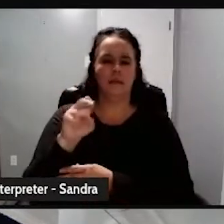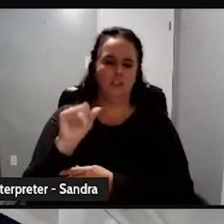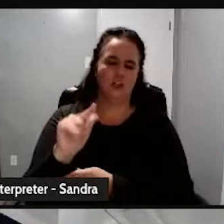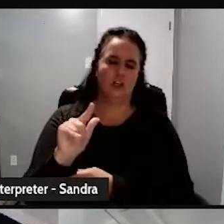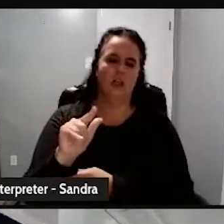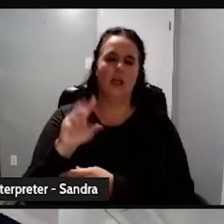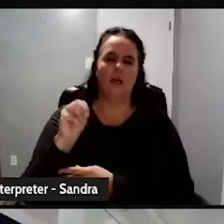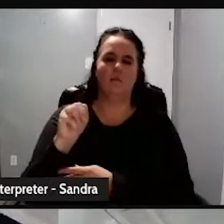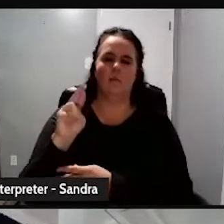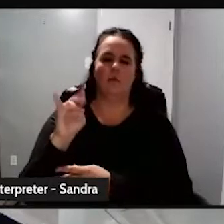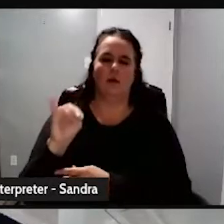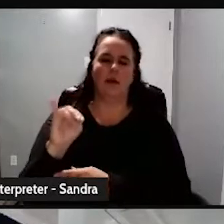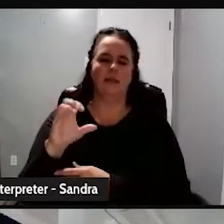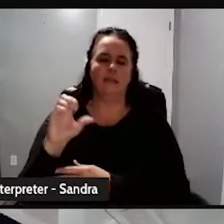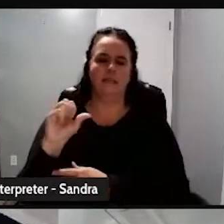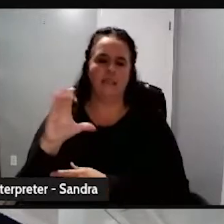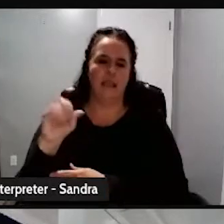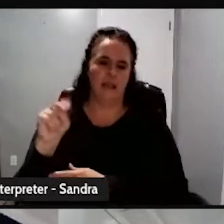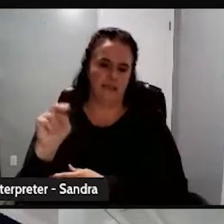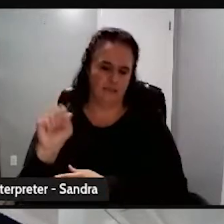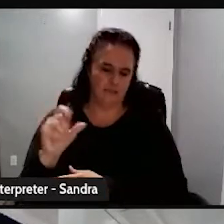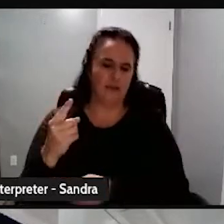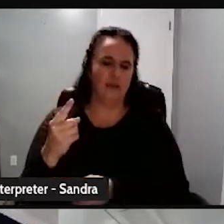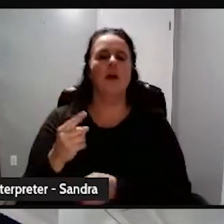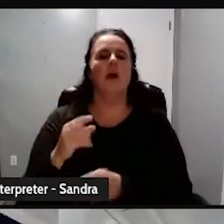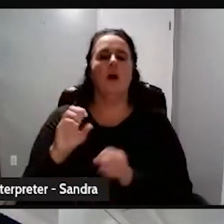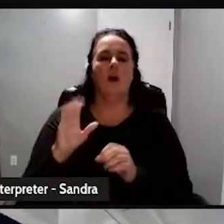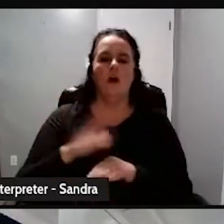digital prints on clear acetate